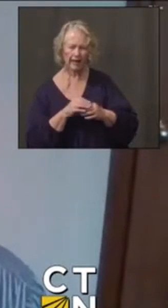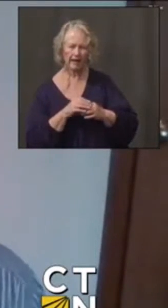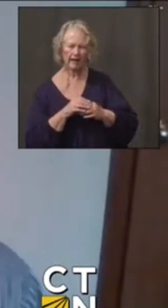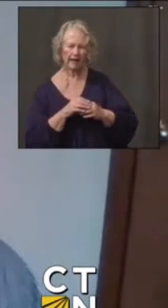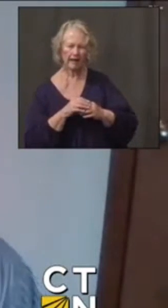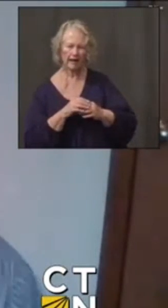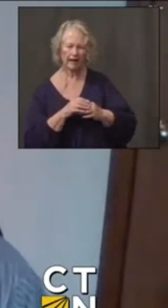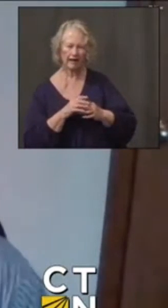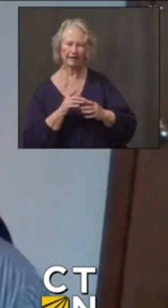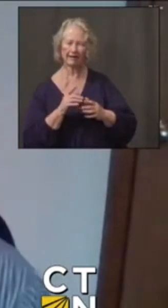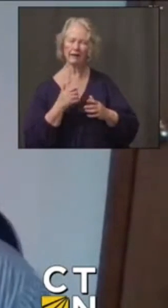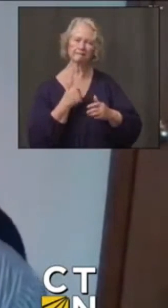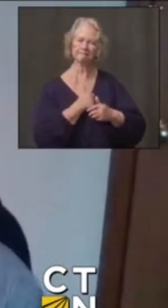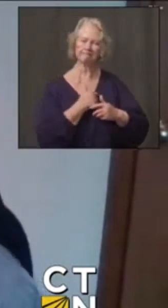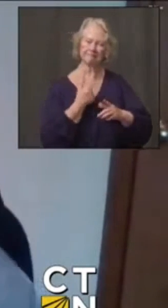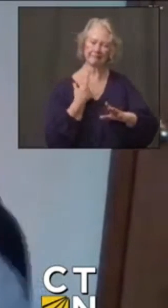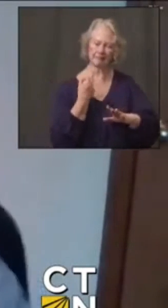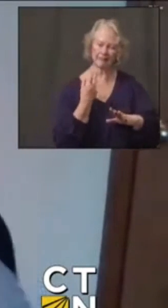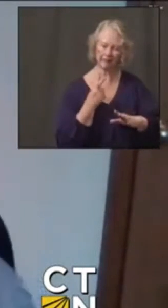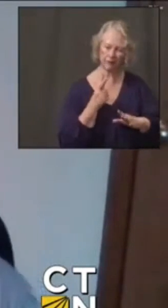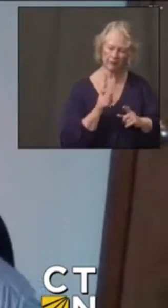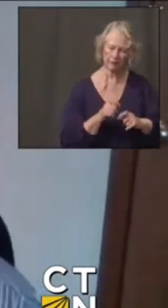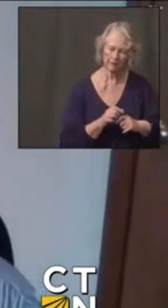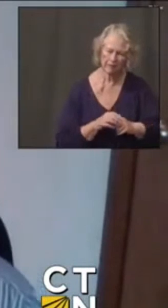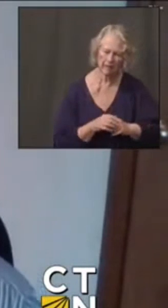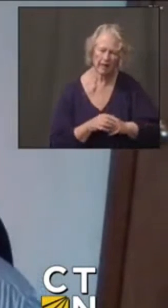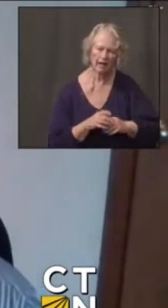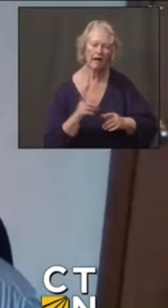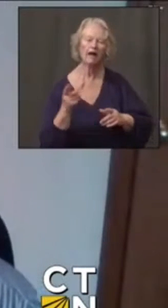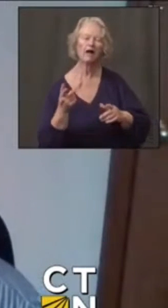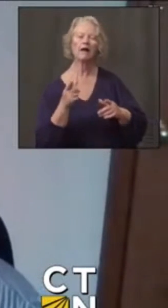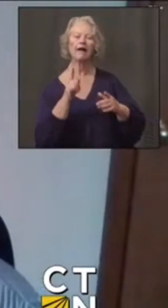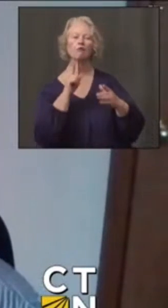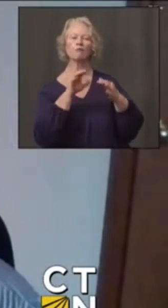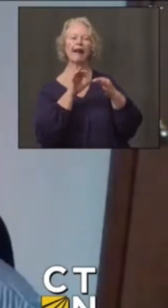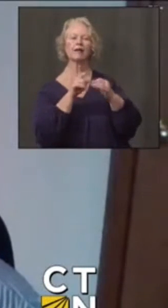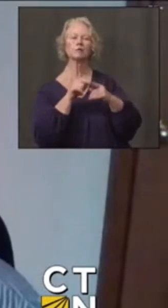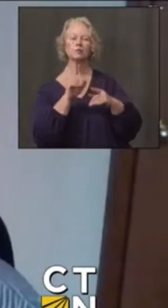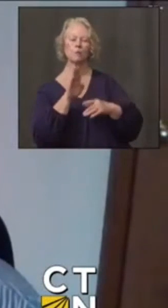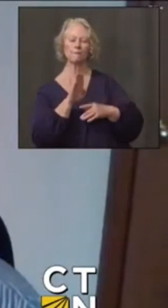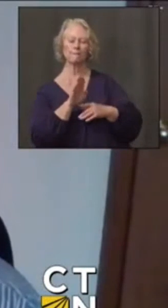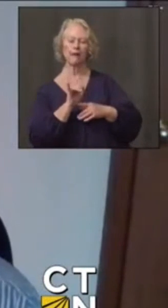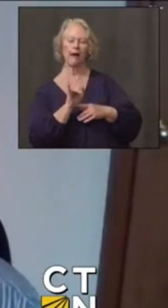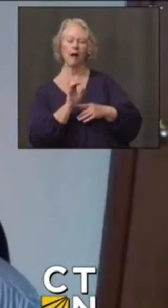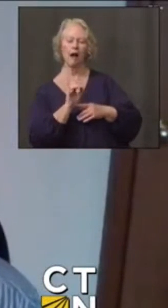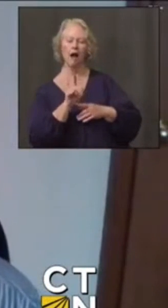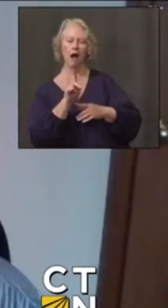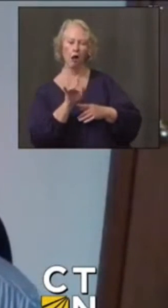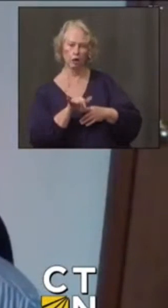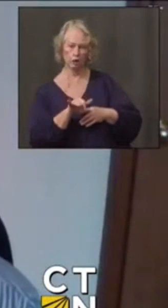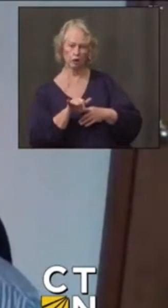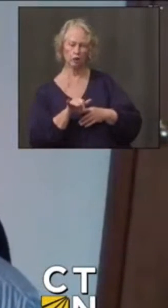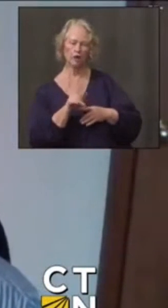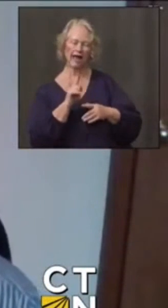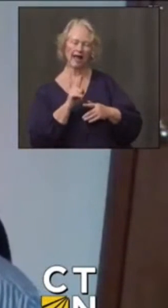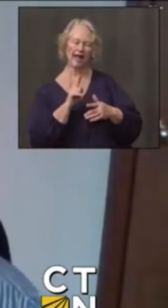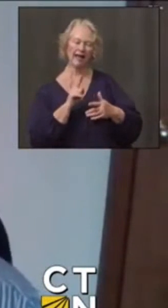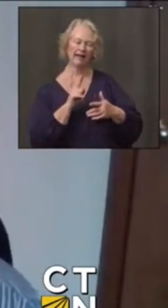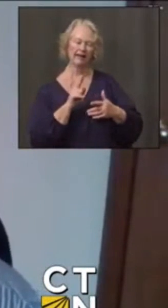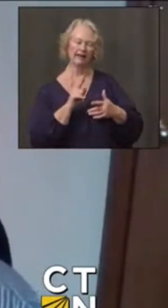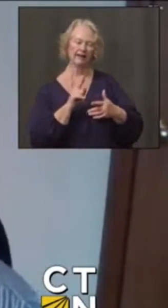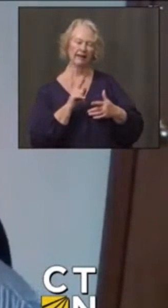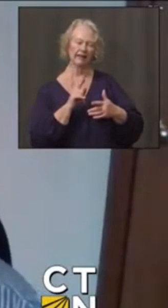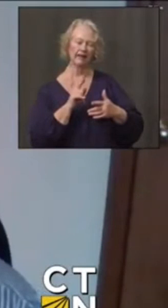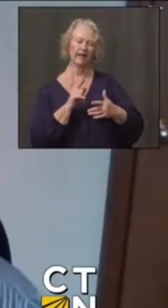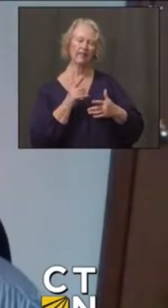Oh, sure. It has to do with really the biology and the physicochemical properties that come with that.